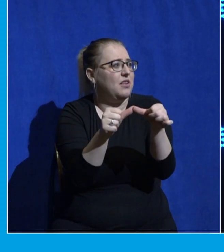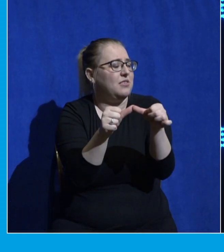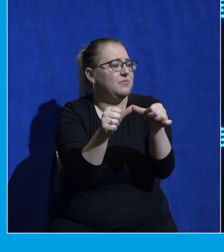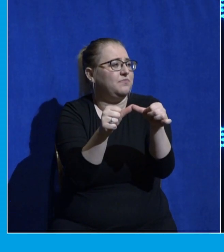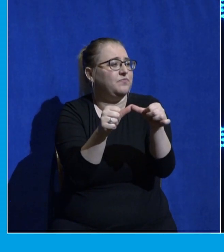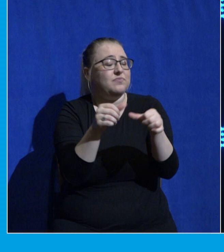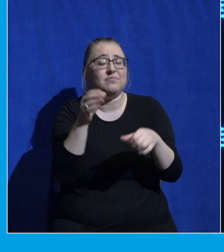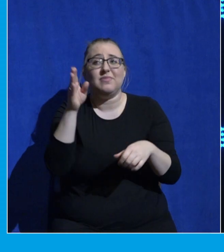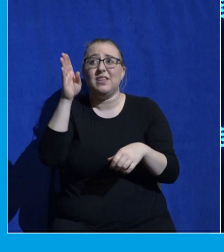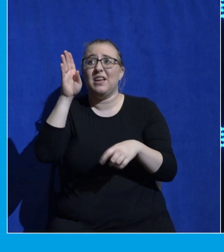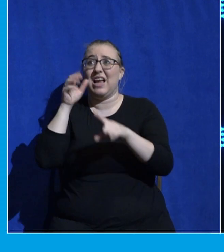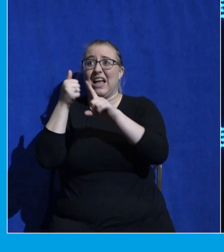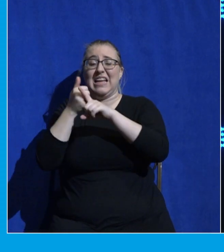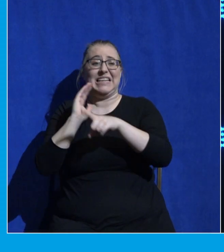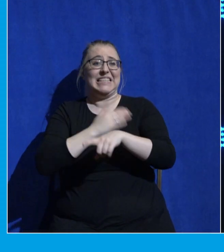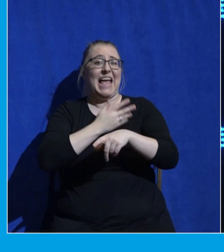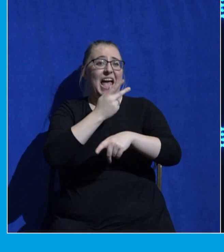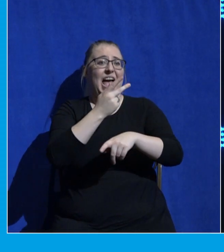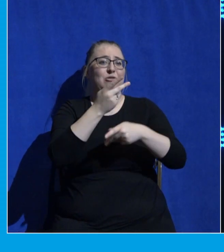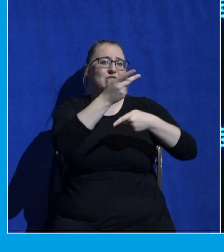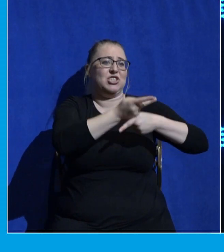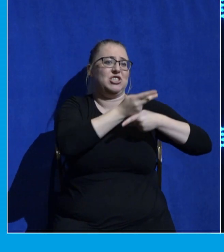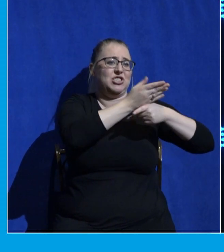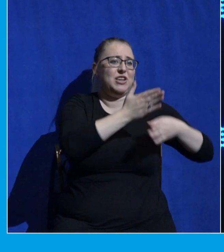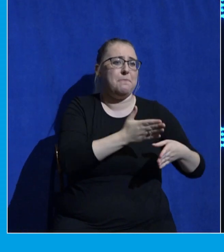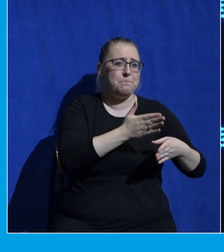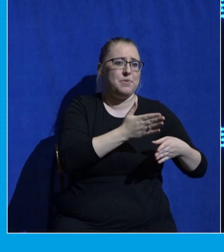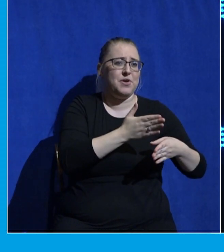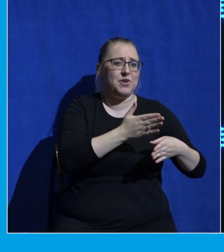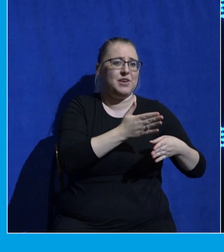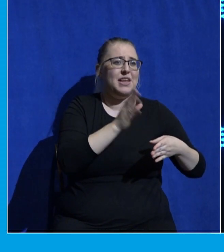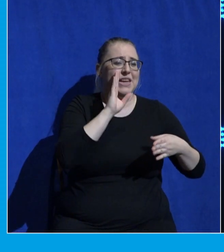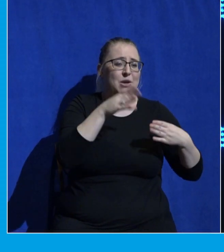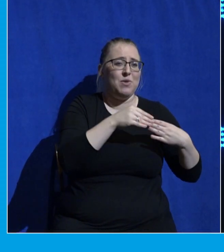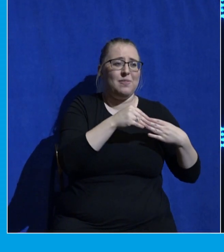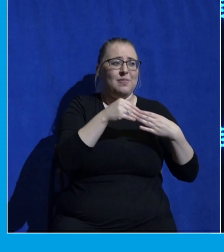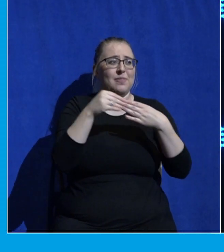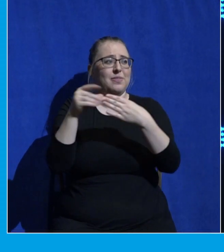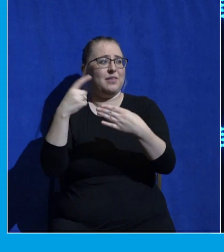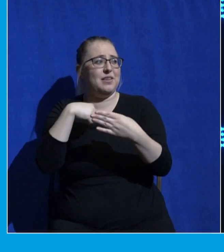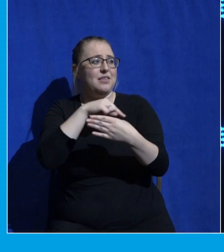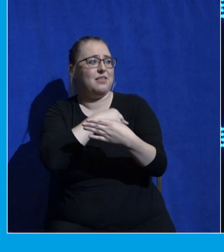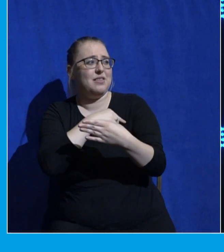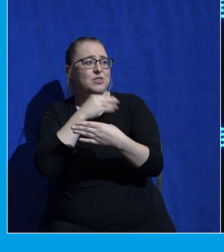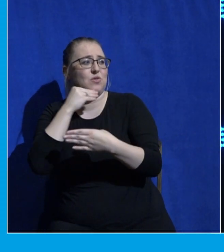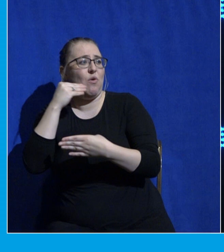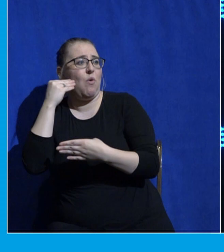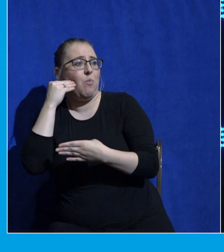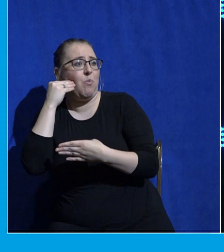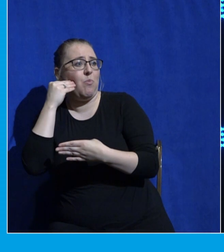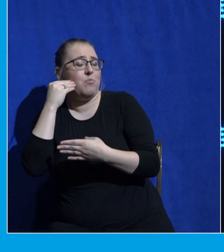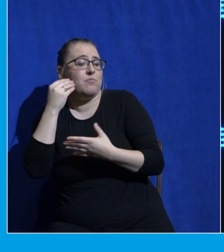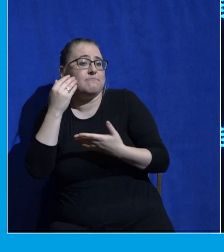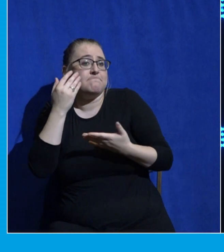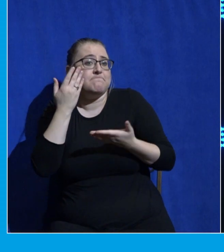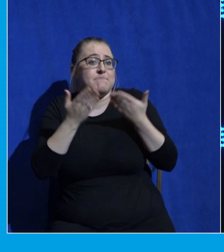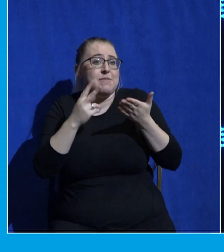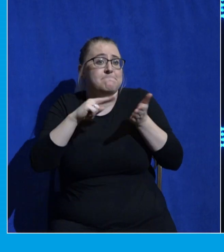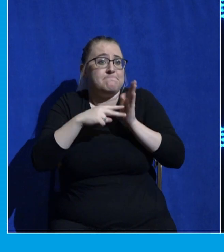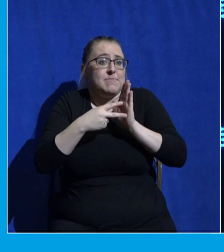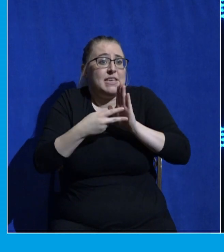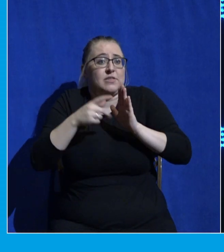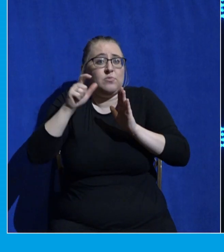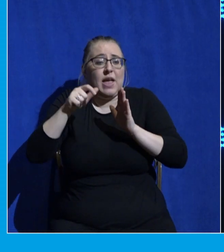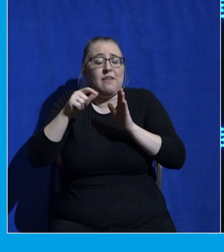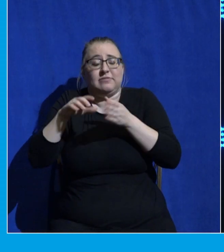shepherd. He is with his sheep, and he will lead them home, even if it means them passing through the valley of the shadow of